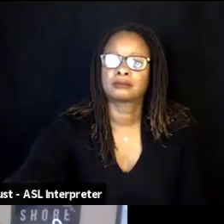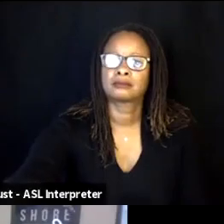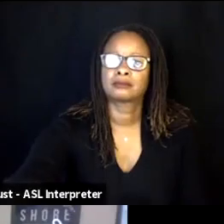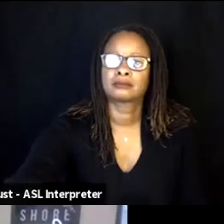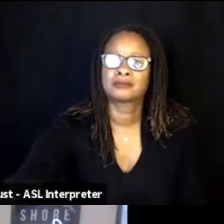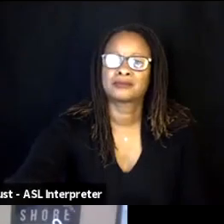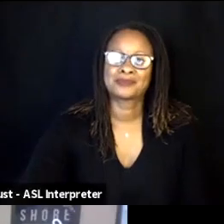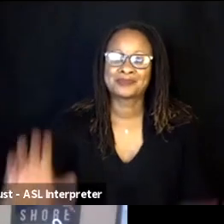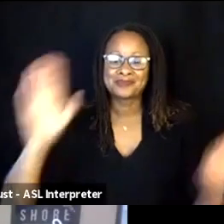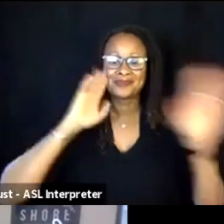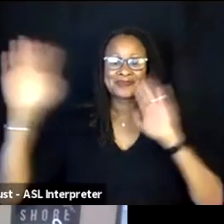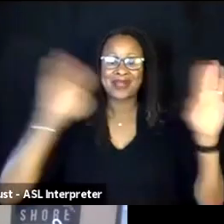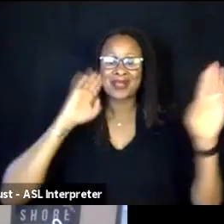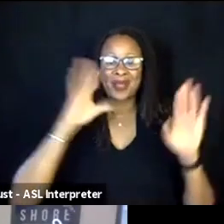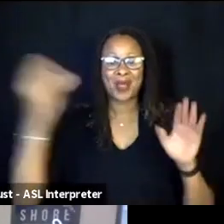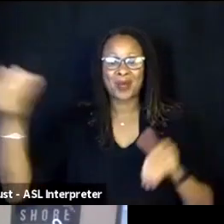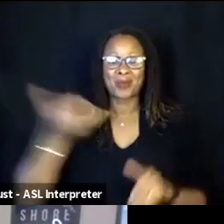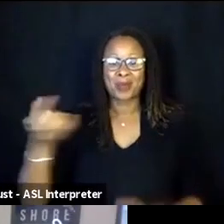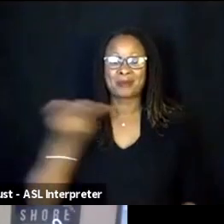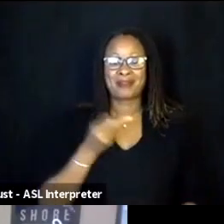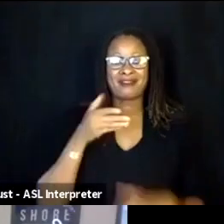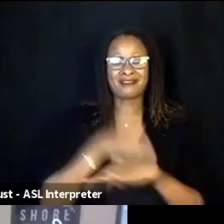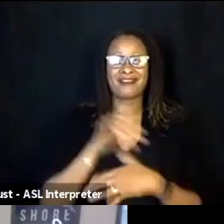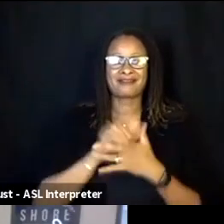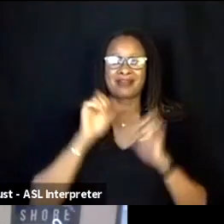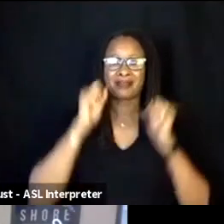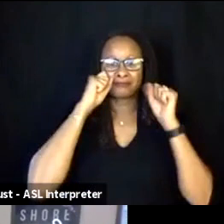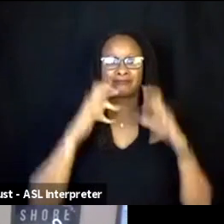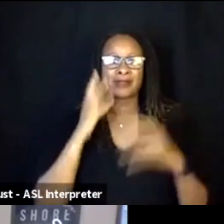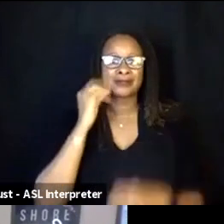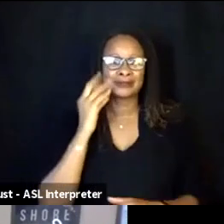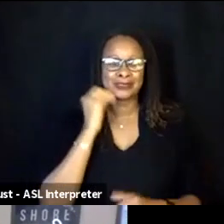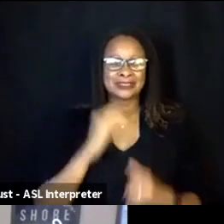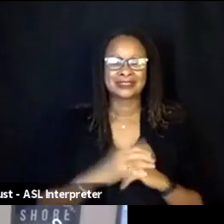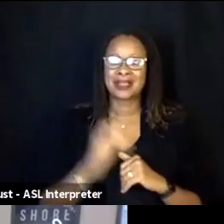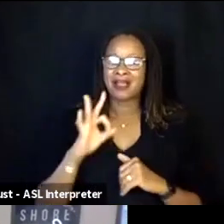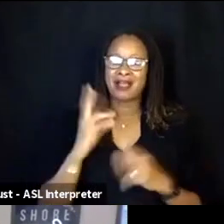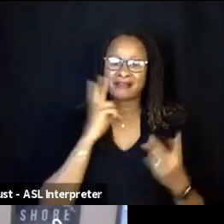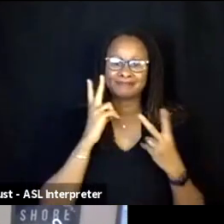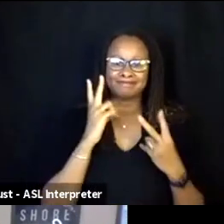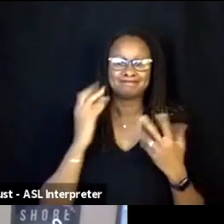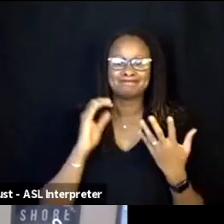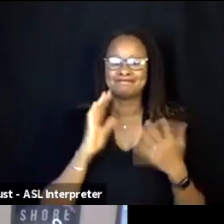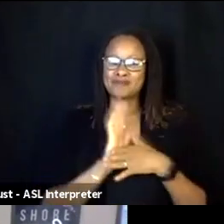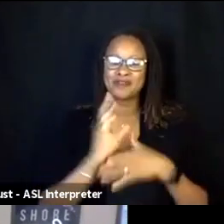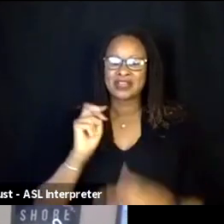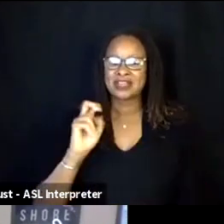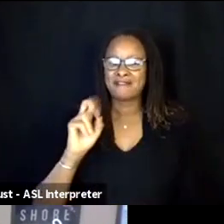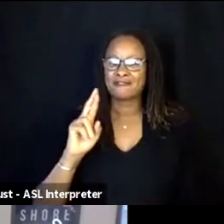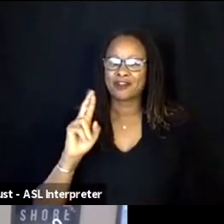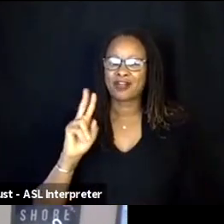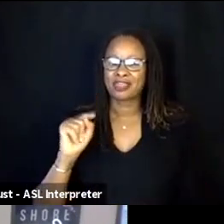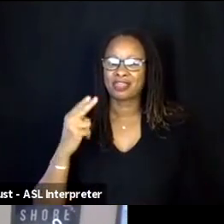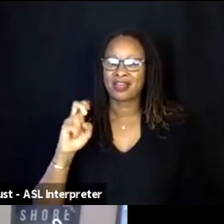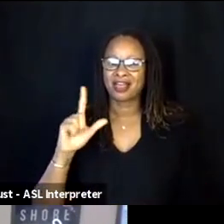Hello and welcome back after that incredible experience of viewing Nevertheless. I know some of you are viewing